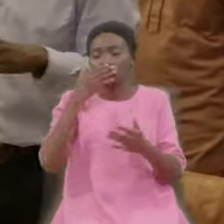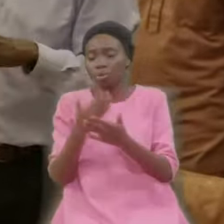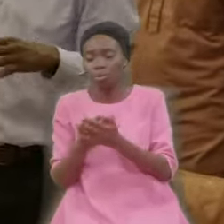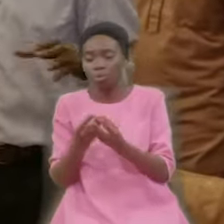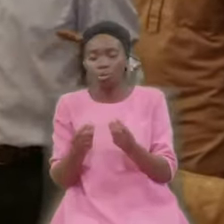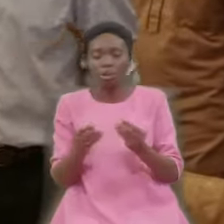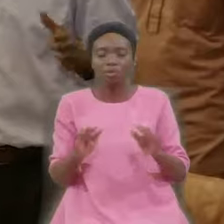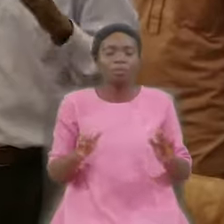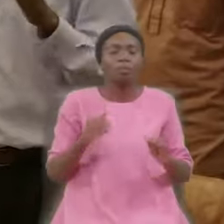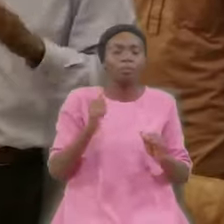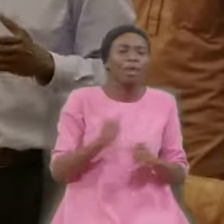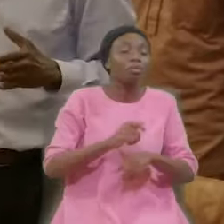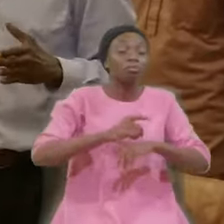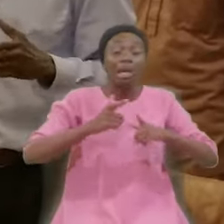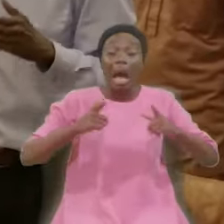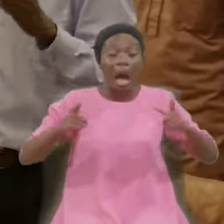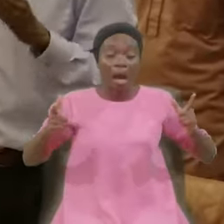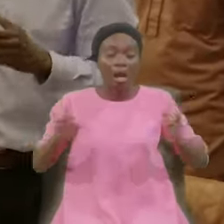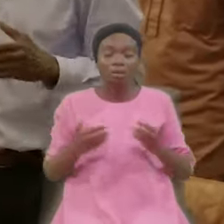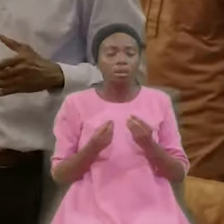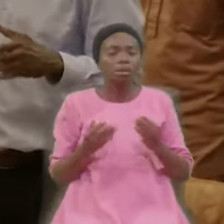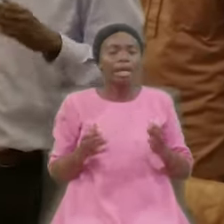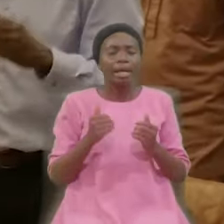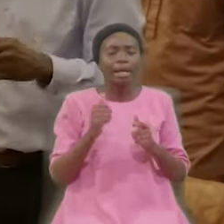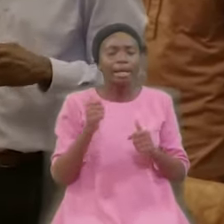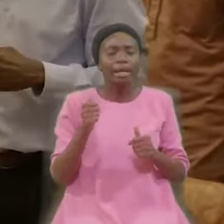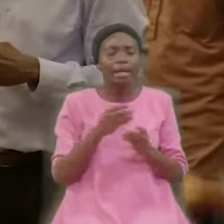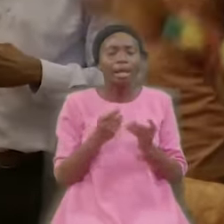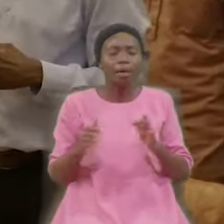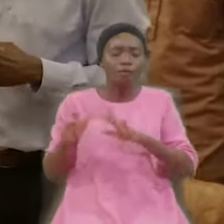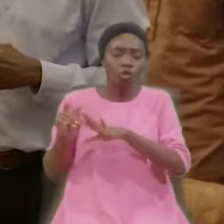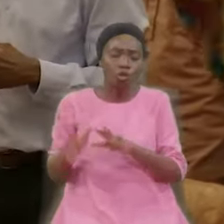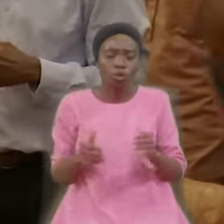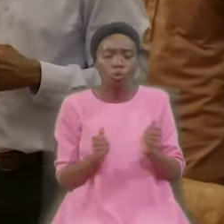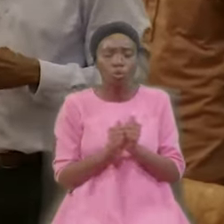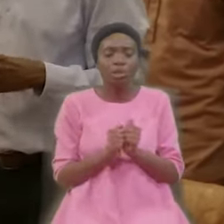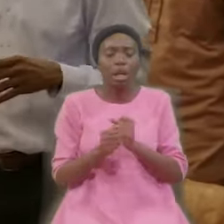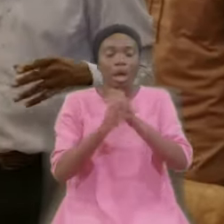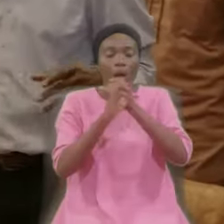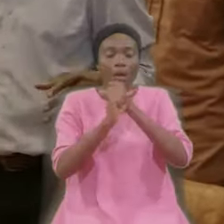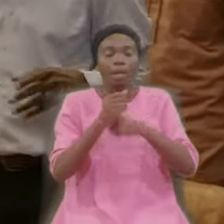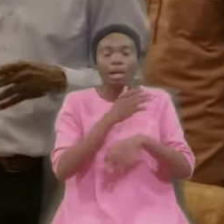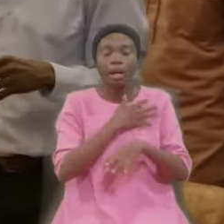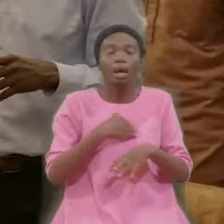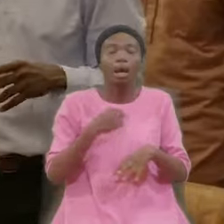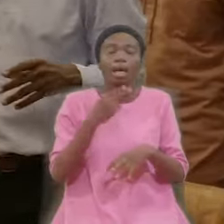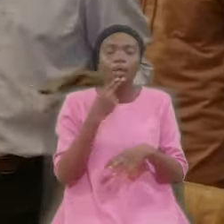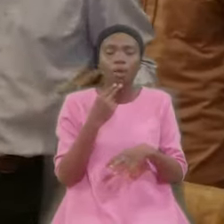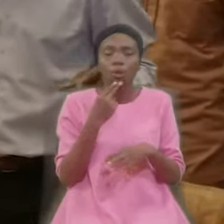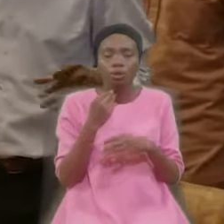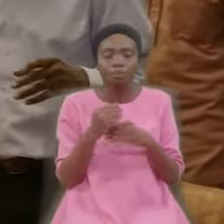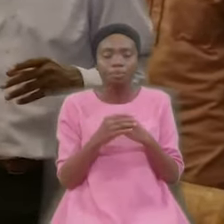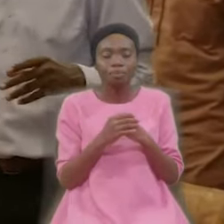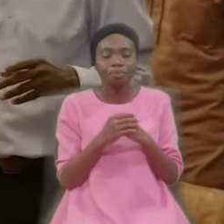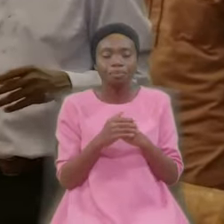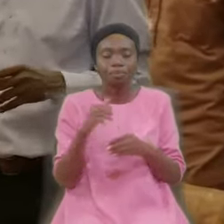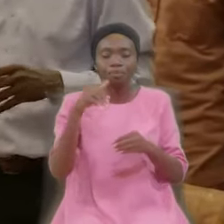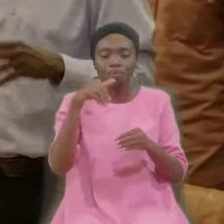And a large land unto a land flowing with milk and honey.